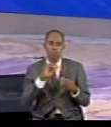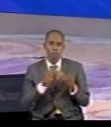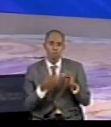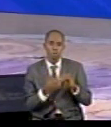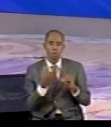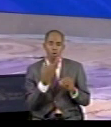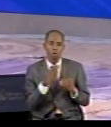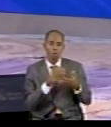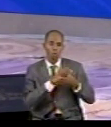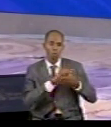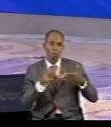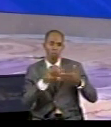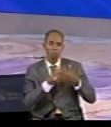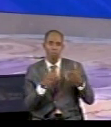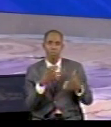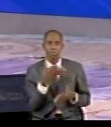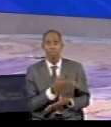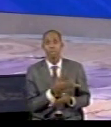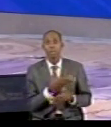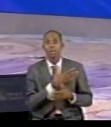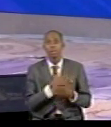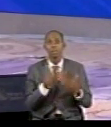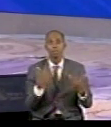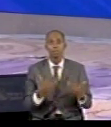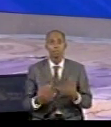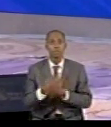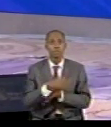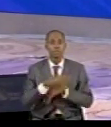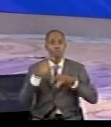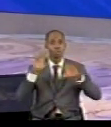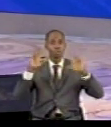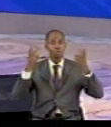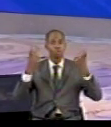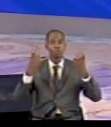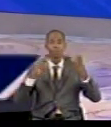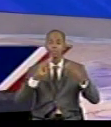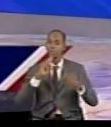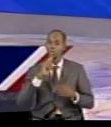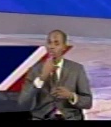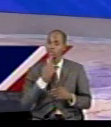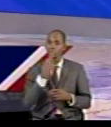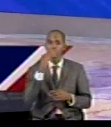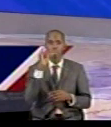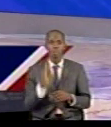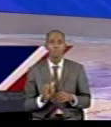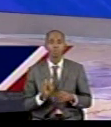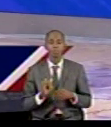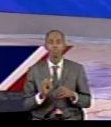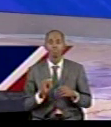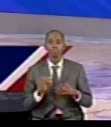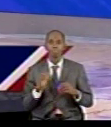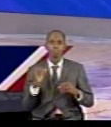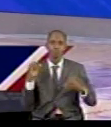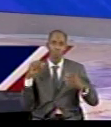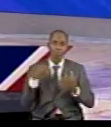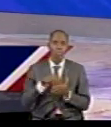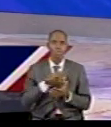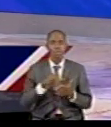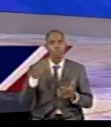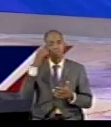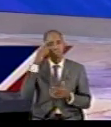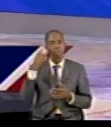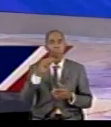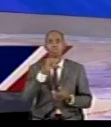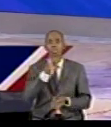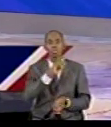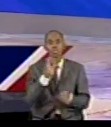there. And today we're looking at earnestly contending for the unchanging